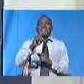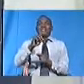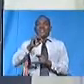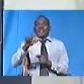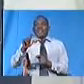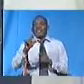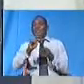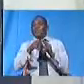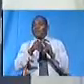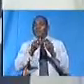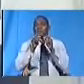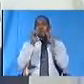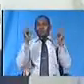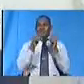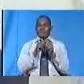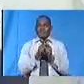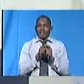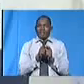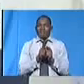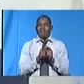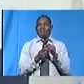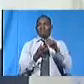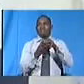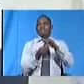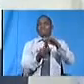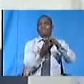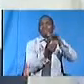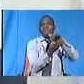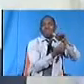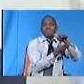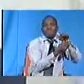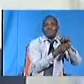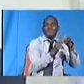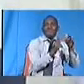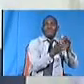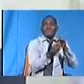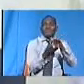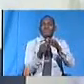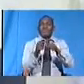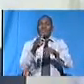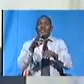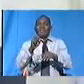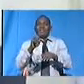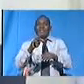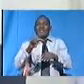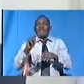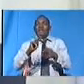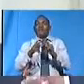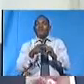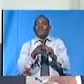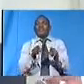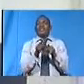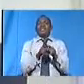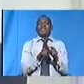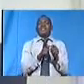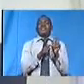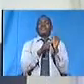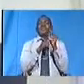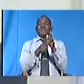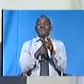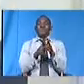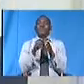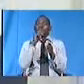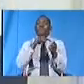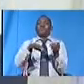Very amazing that duplicate serial numbers on pink sheets constitutes irregularity without showing how that could have